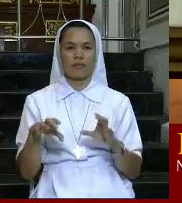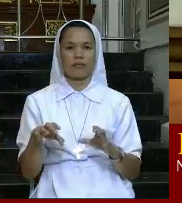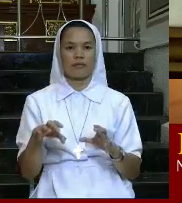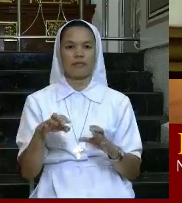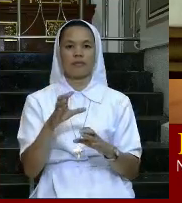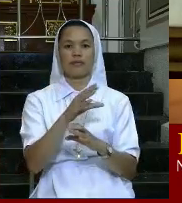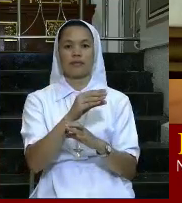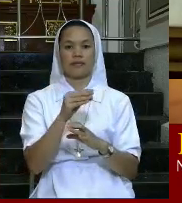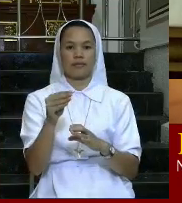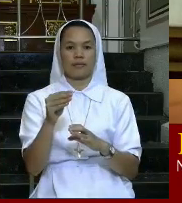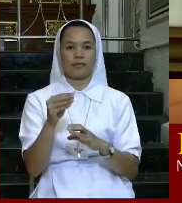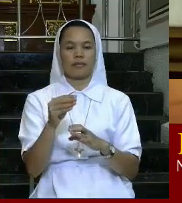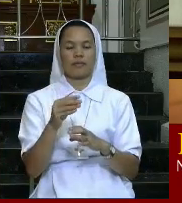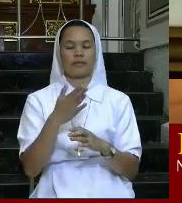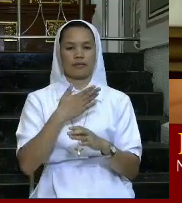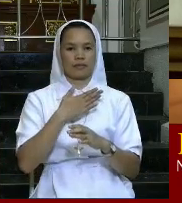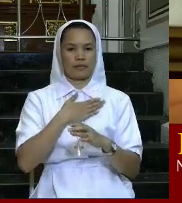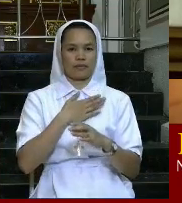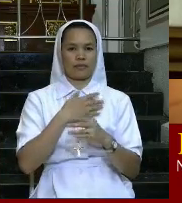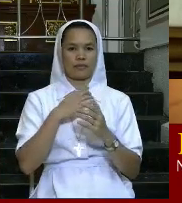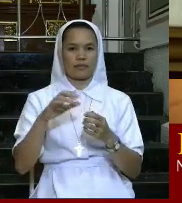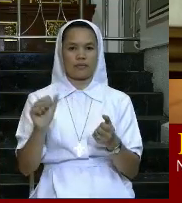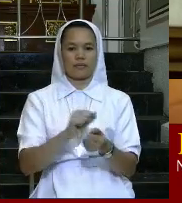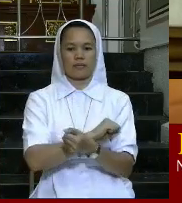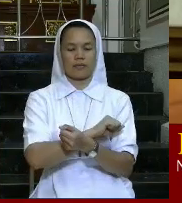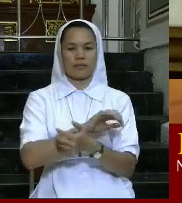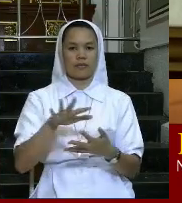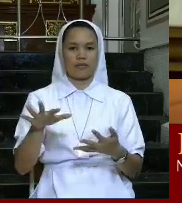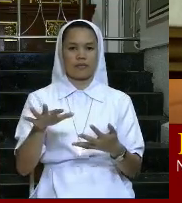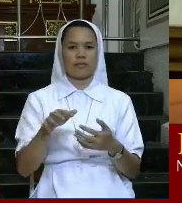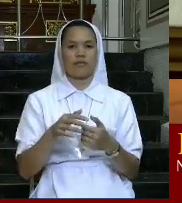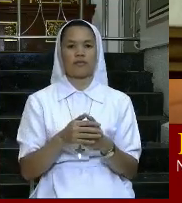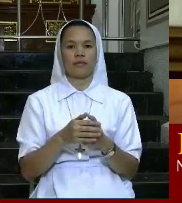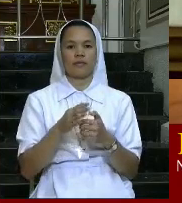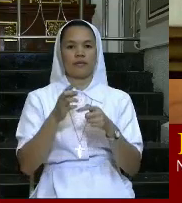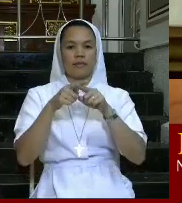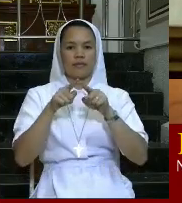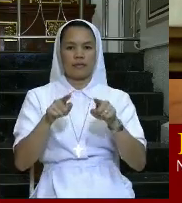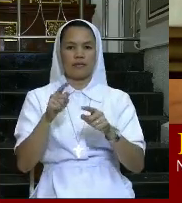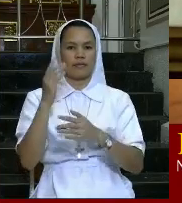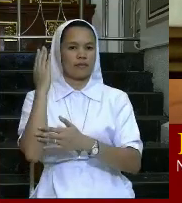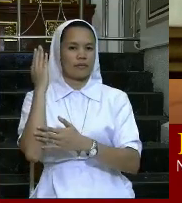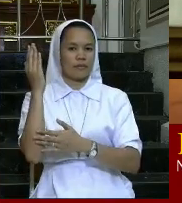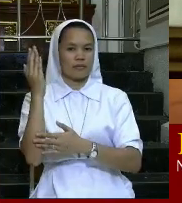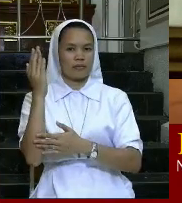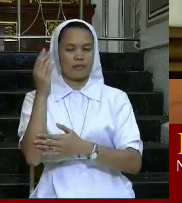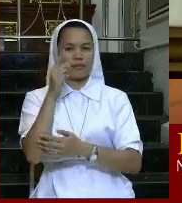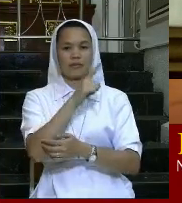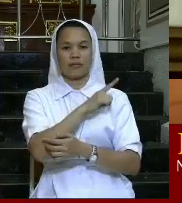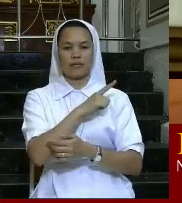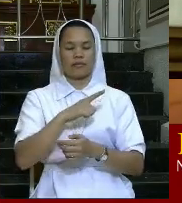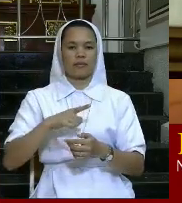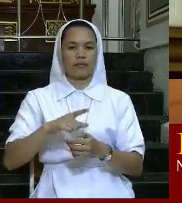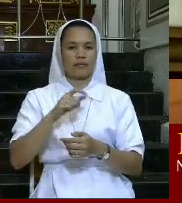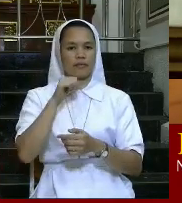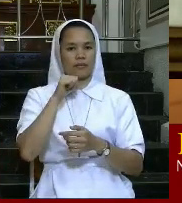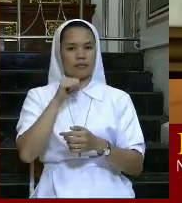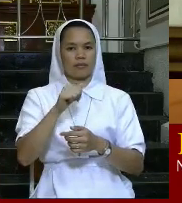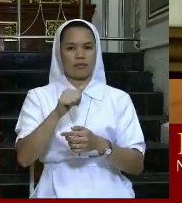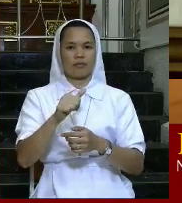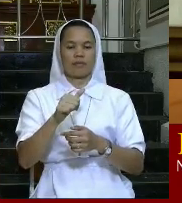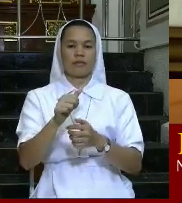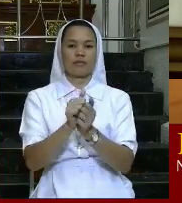and for my vesture they cast lots. But you, O Lord, be not far from